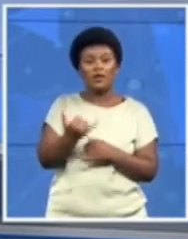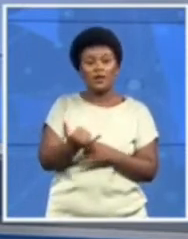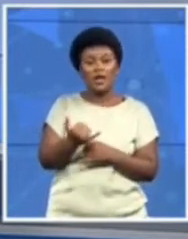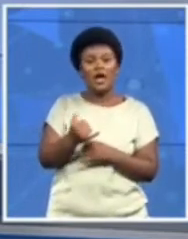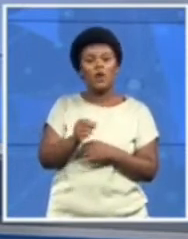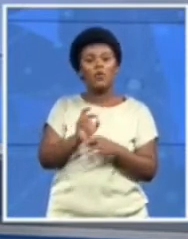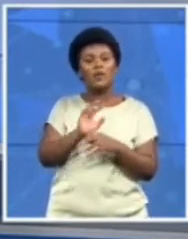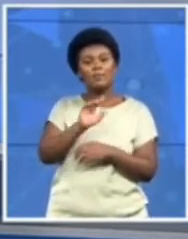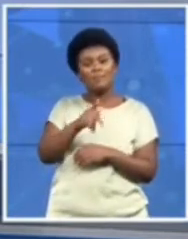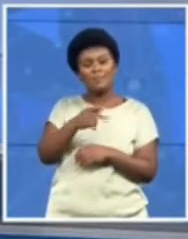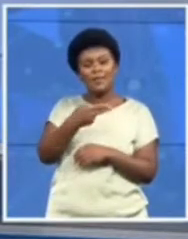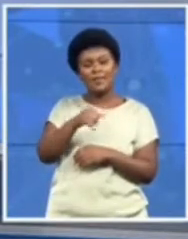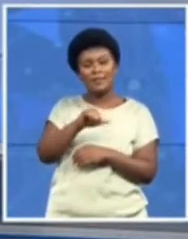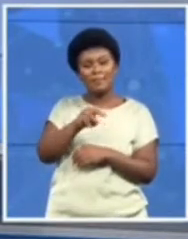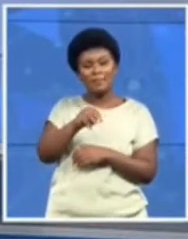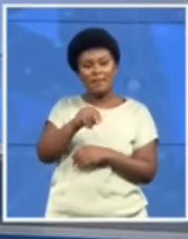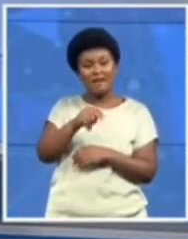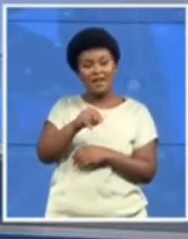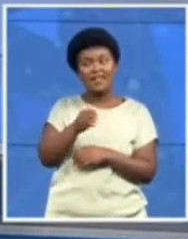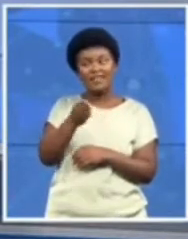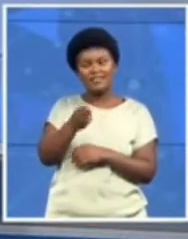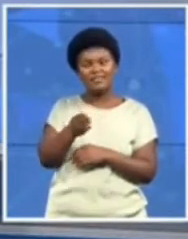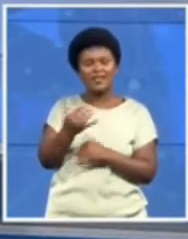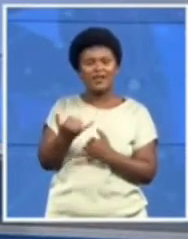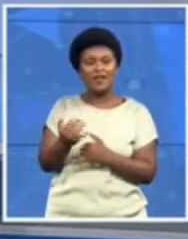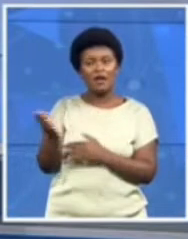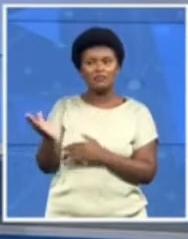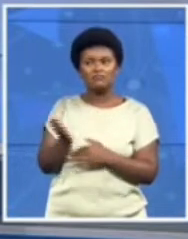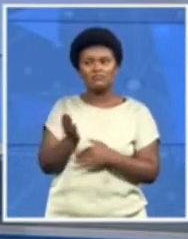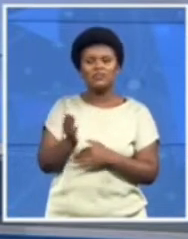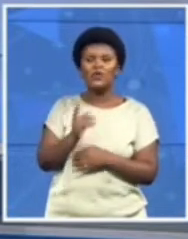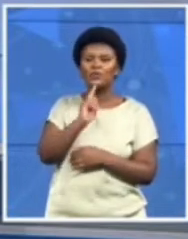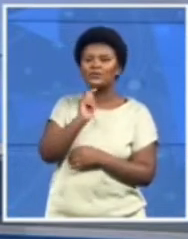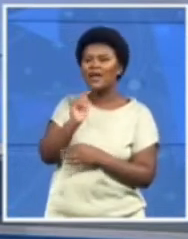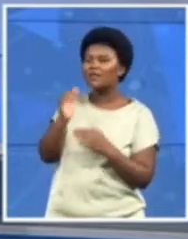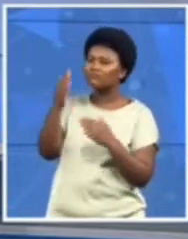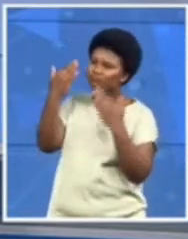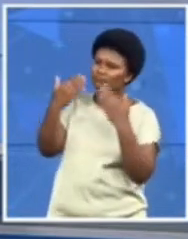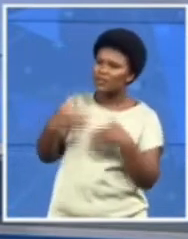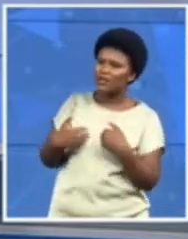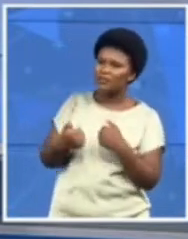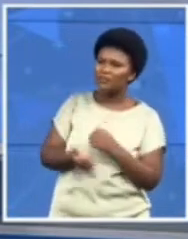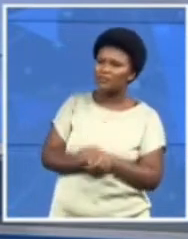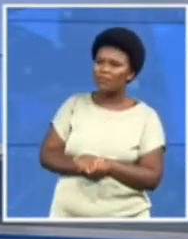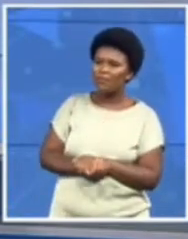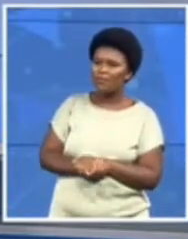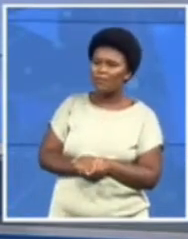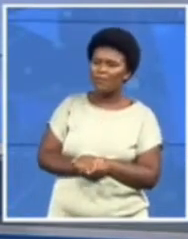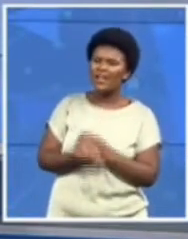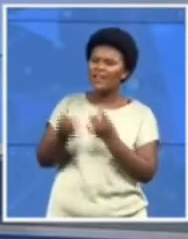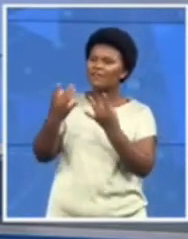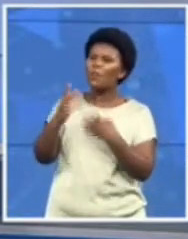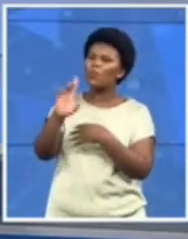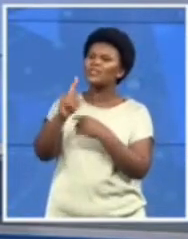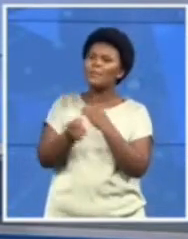at the stadium. Pimani, a very good day to you. Just give us a sense of preparations at the Peter Mokaba Stadium.